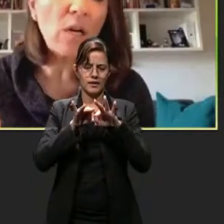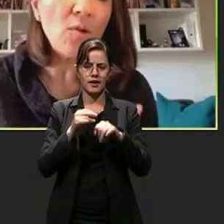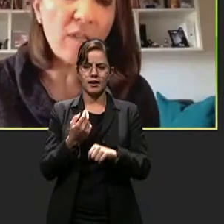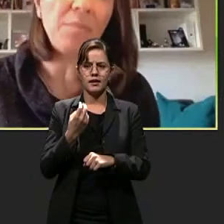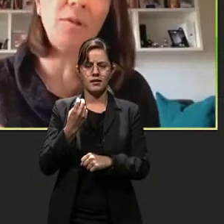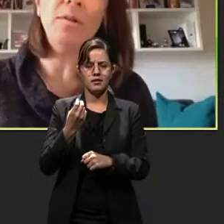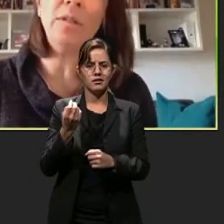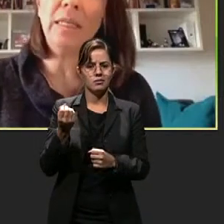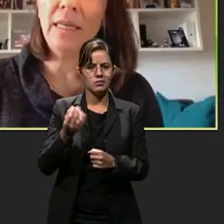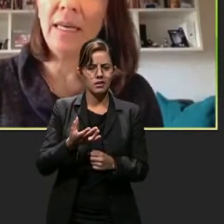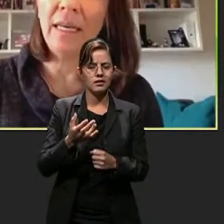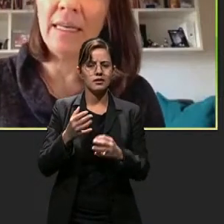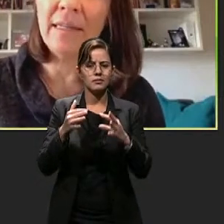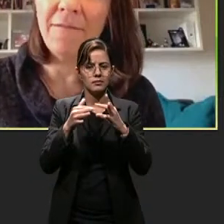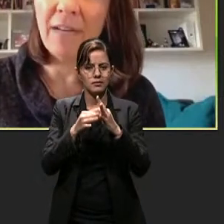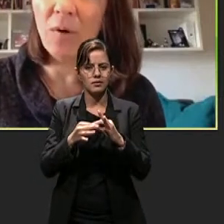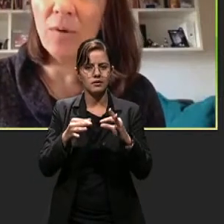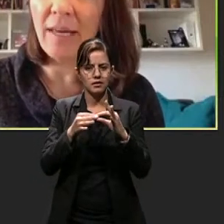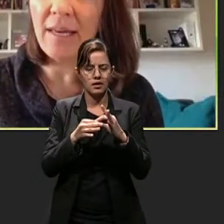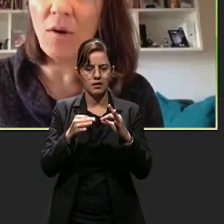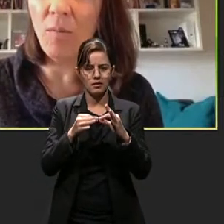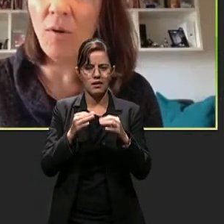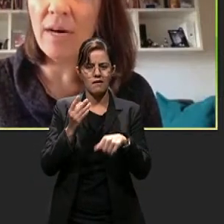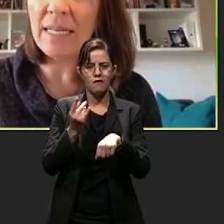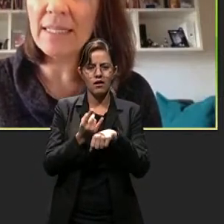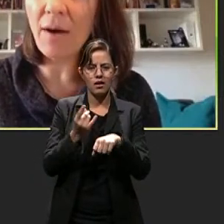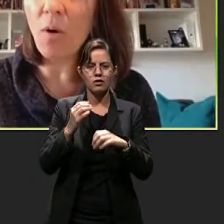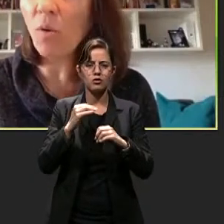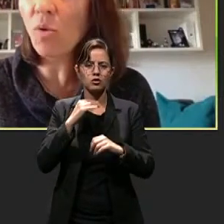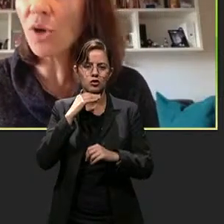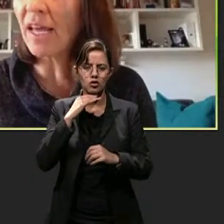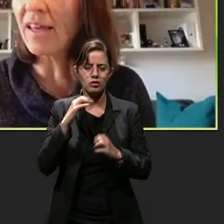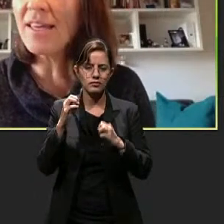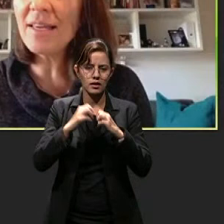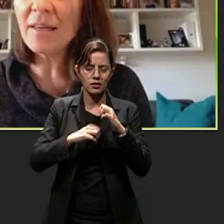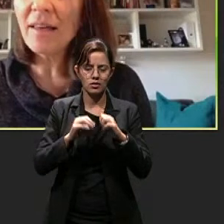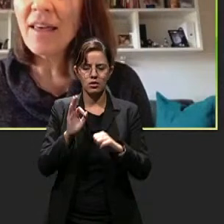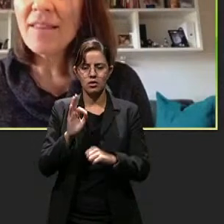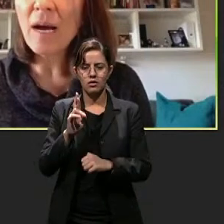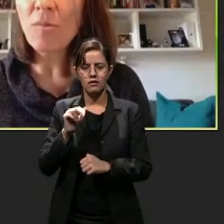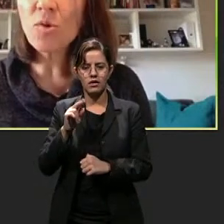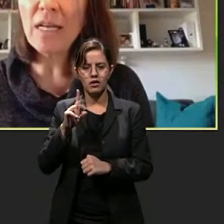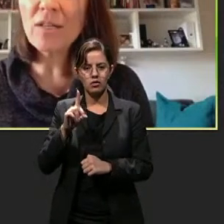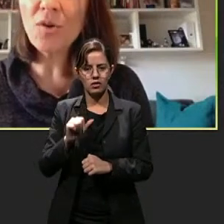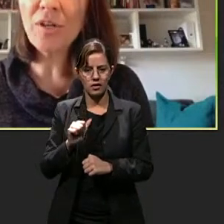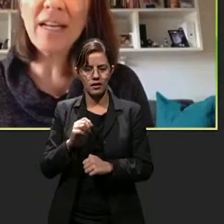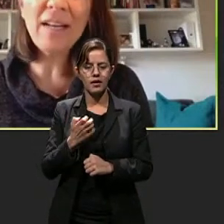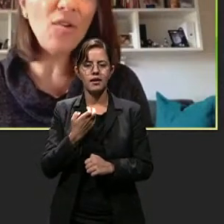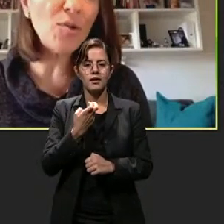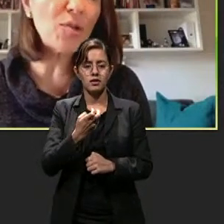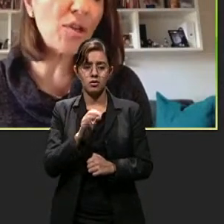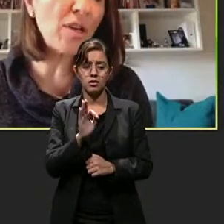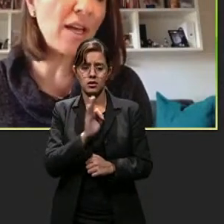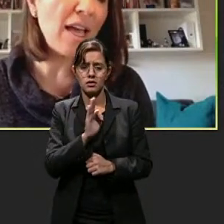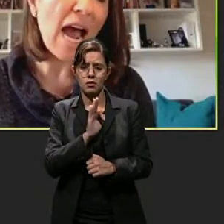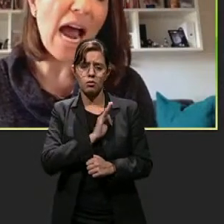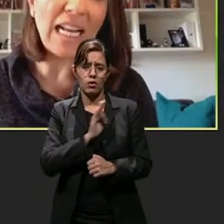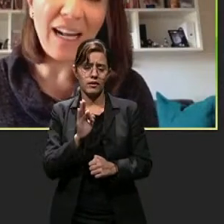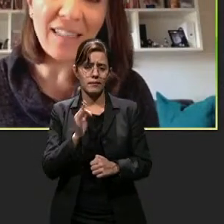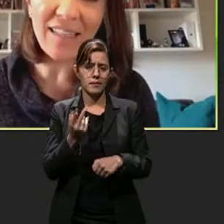I think that when you talk about the concept of fraud is very interesting. And